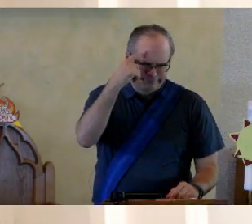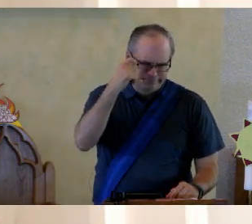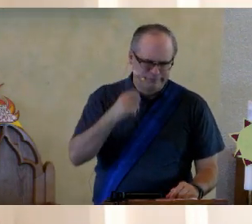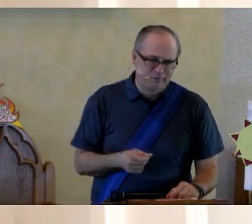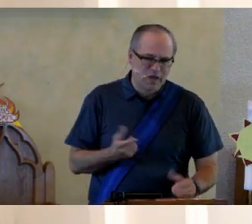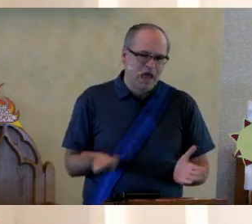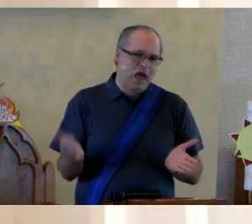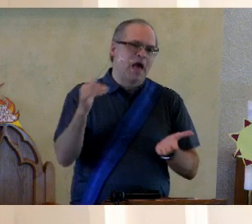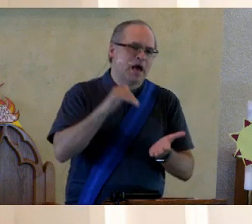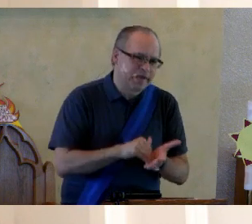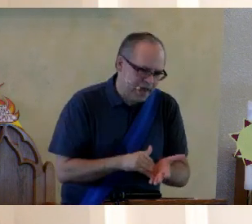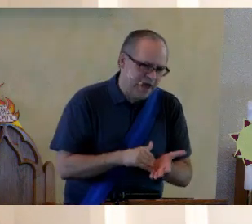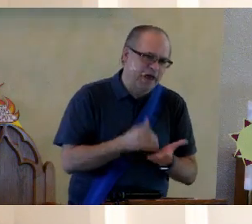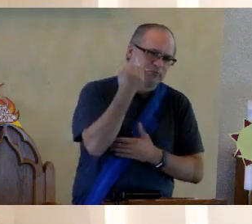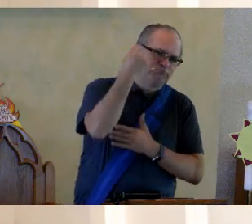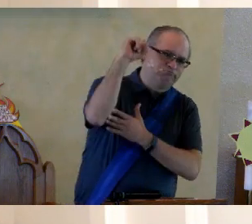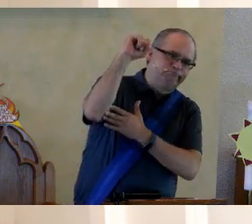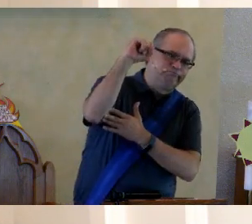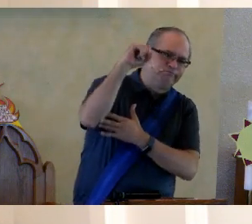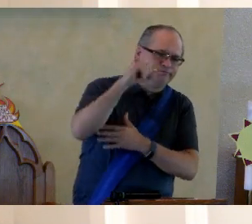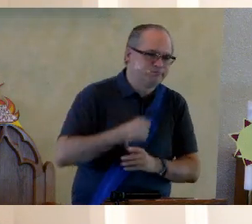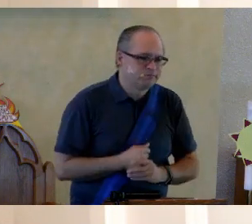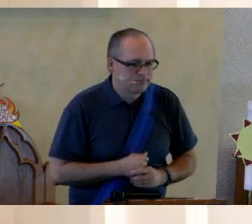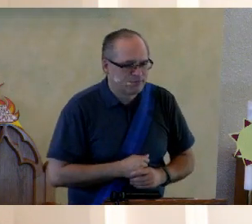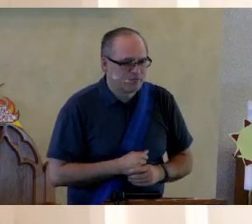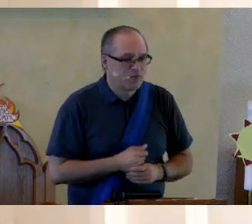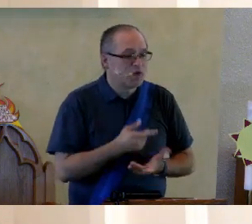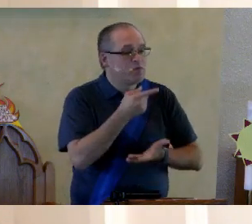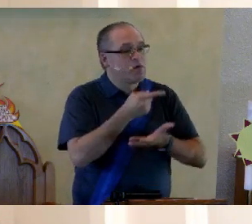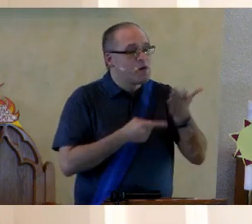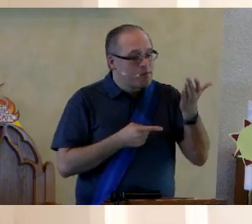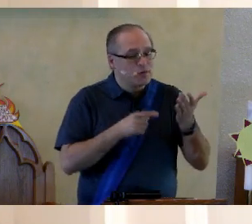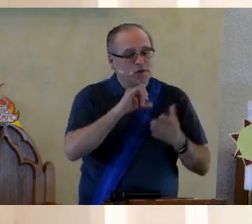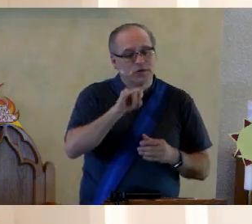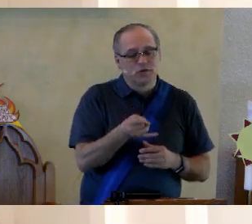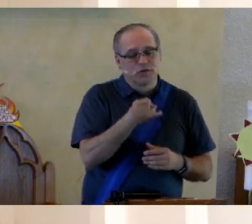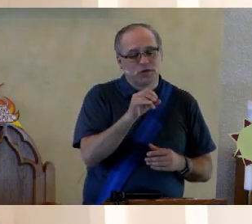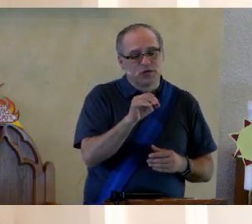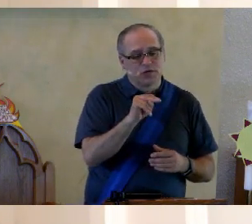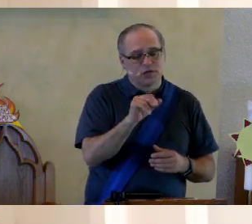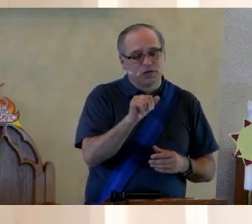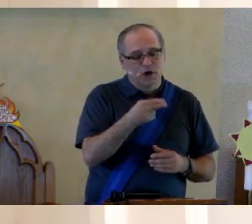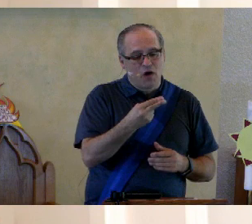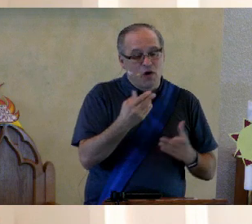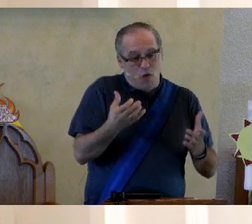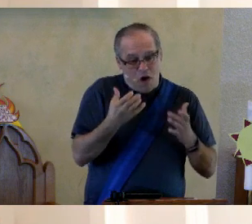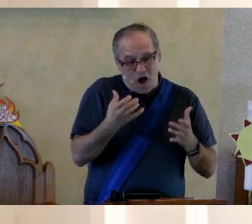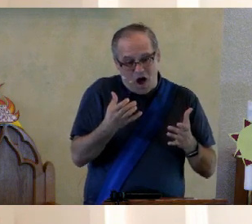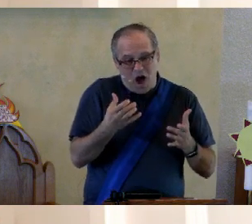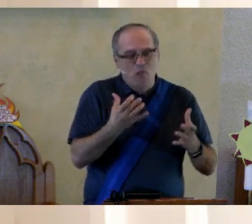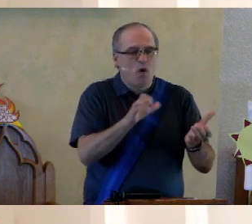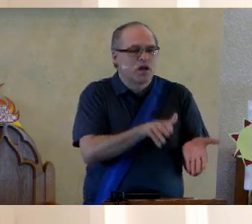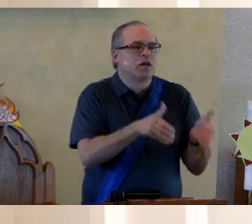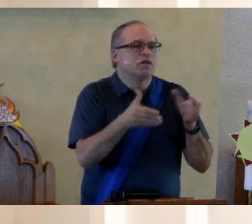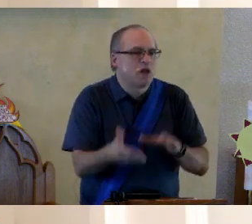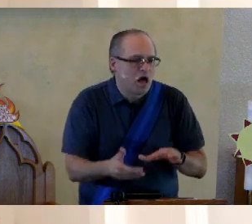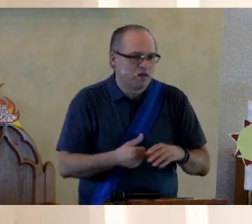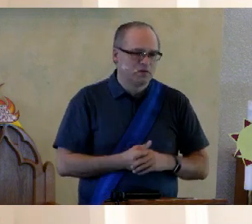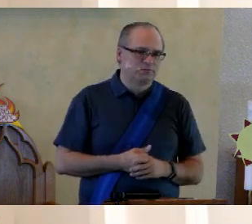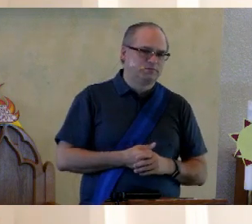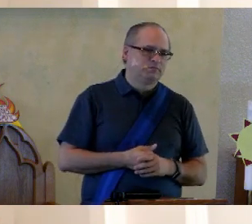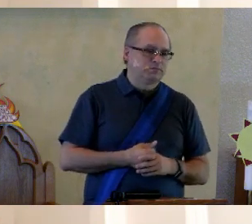defiance. Jonah wanted, even in what Jonah wanted in that moment, was death. As a mental health